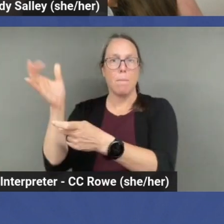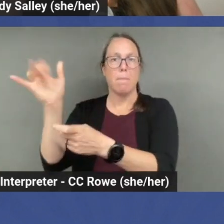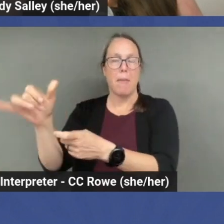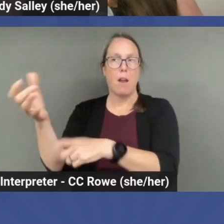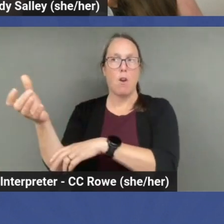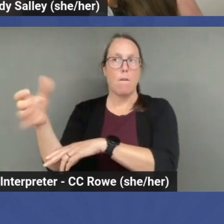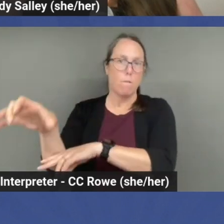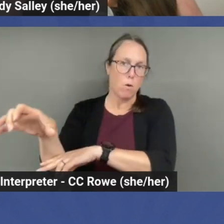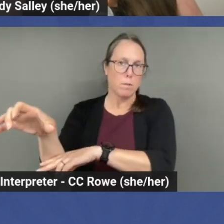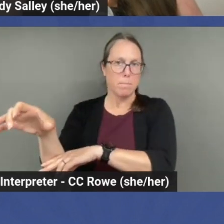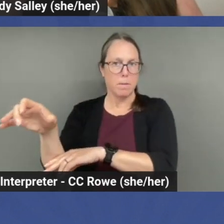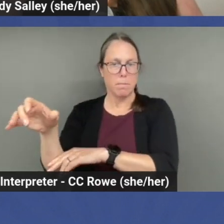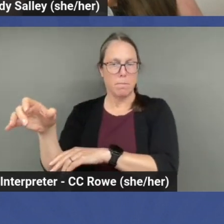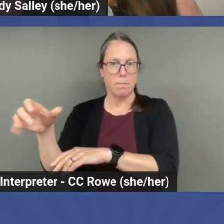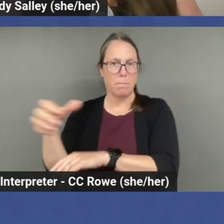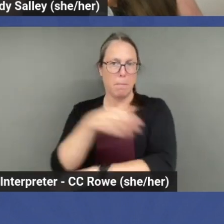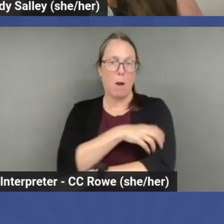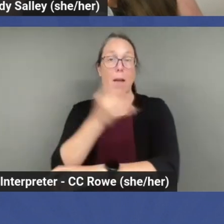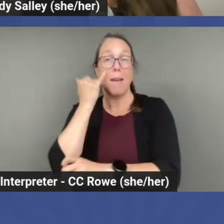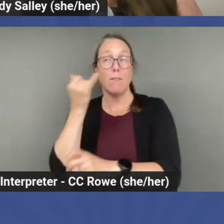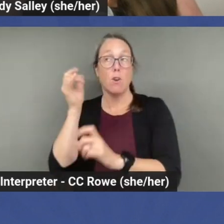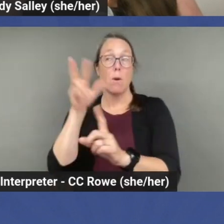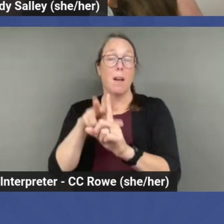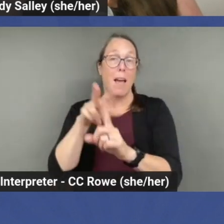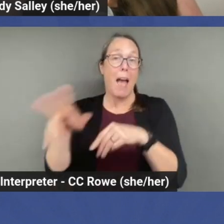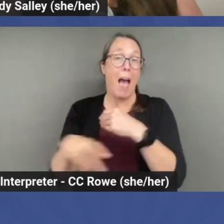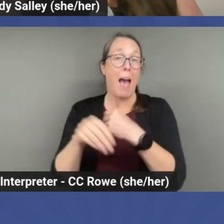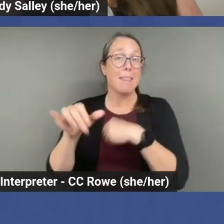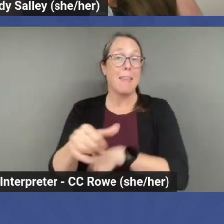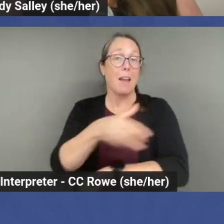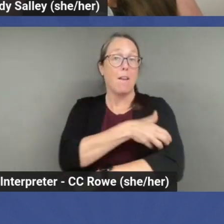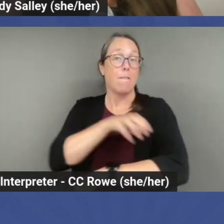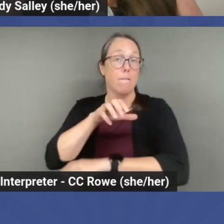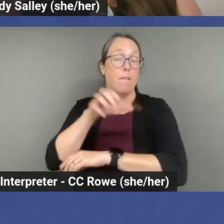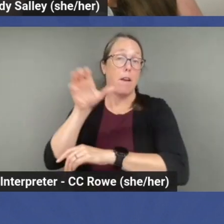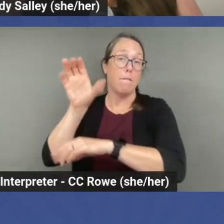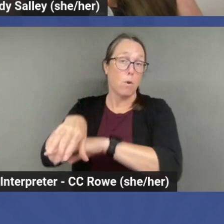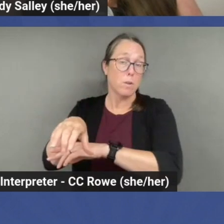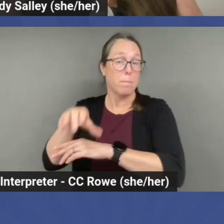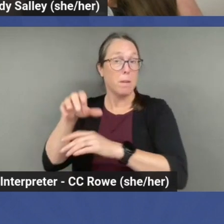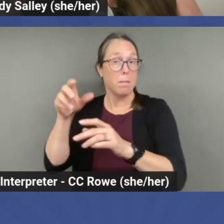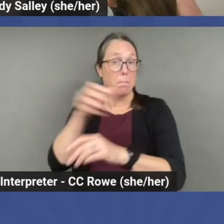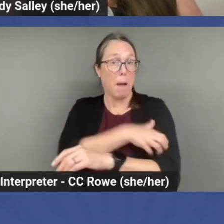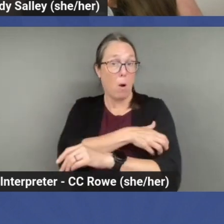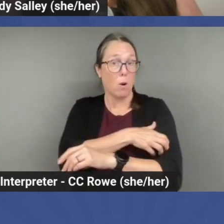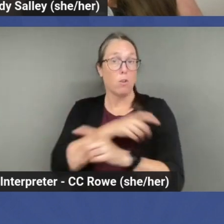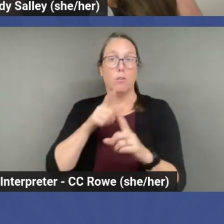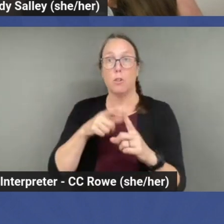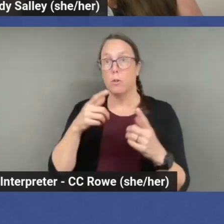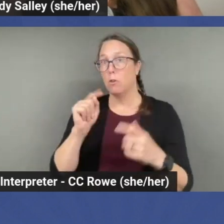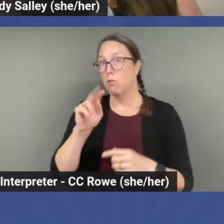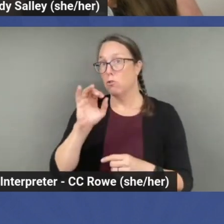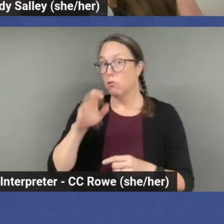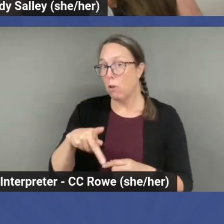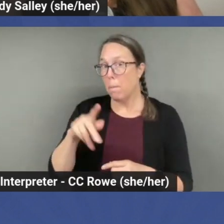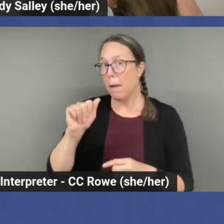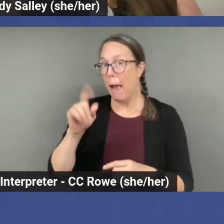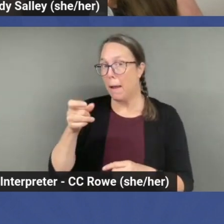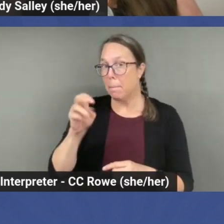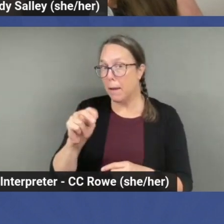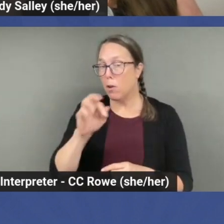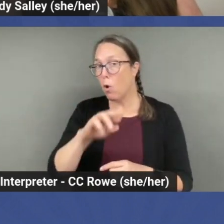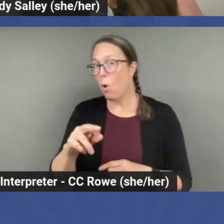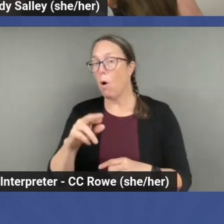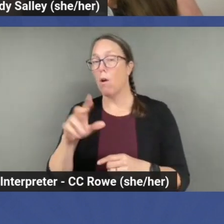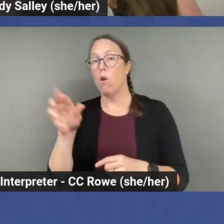a right-wing attorney general or what's possibly a Trump administration, their definition of what is harmful to children is different than what